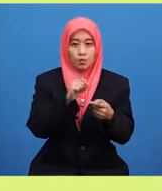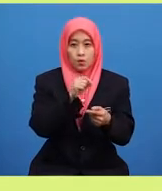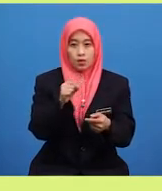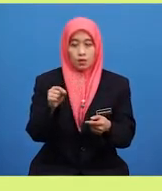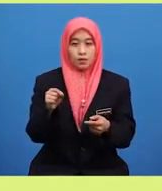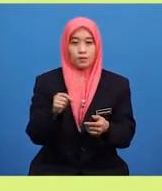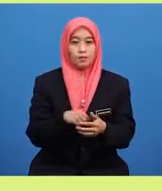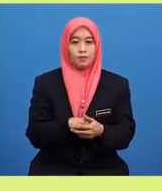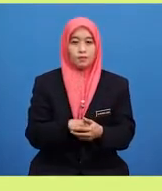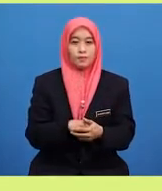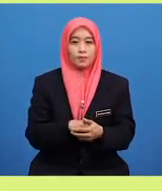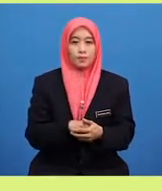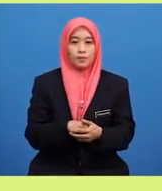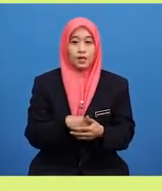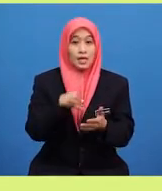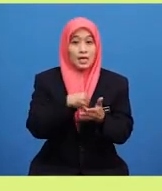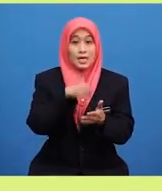It's a rubber.